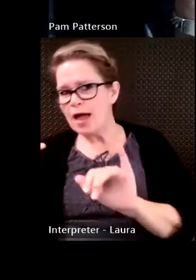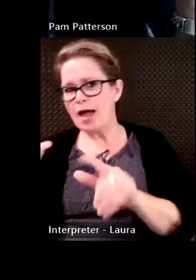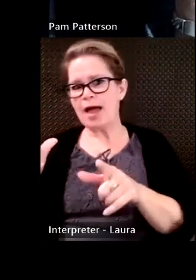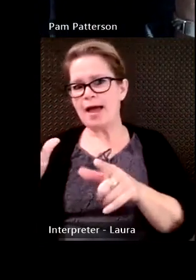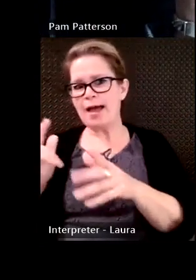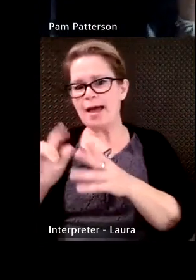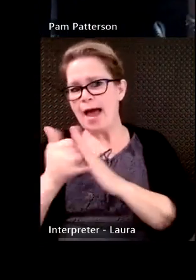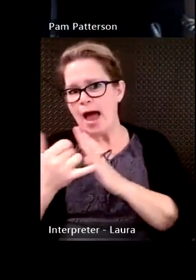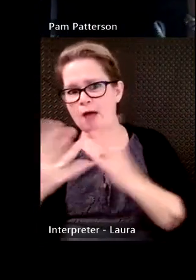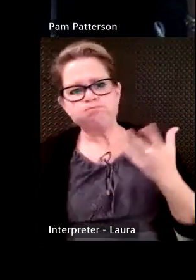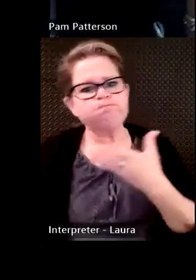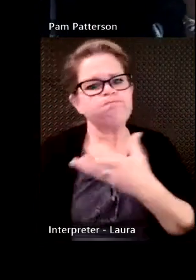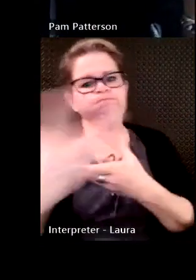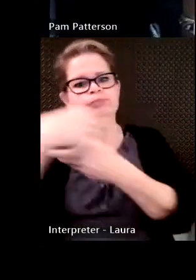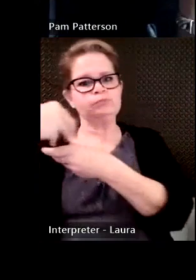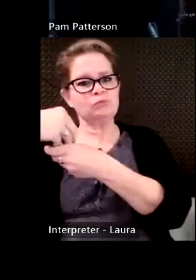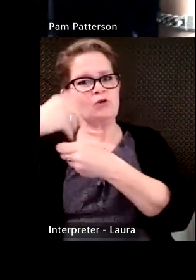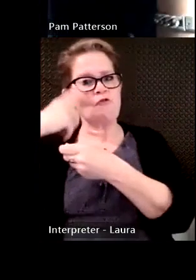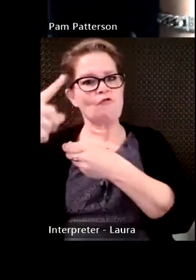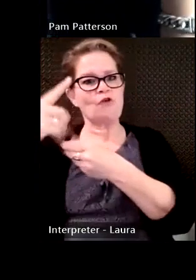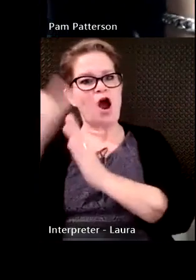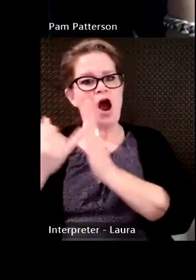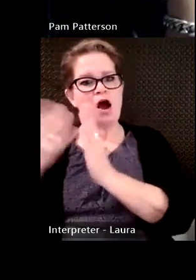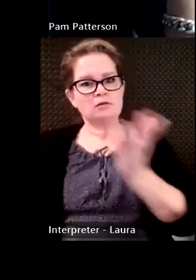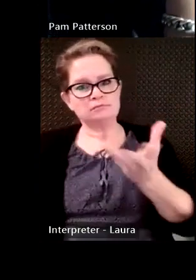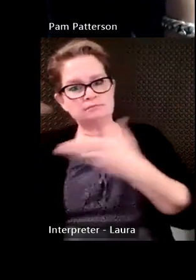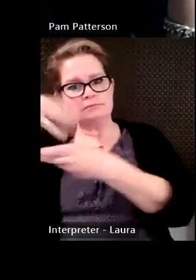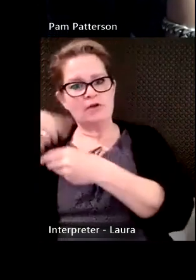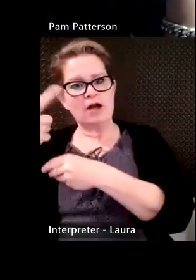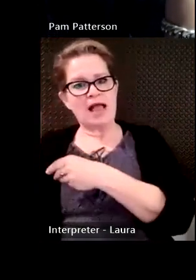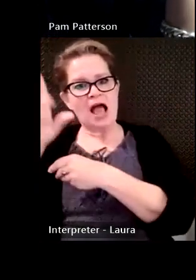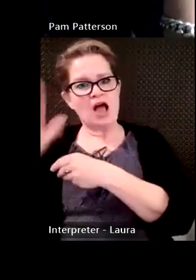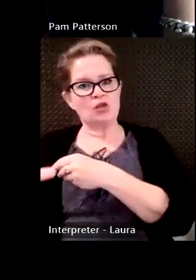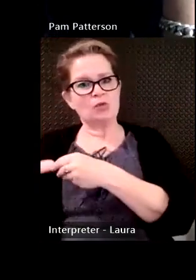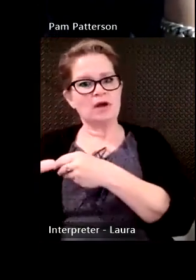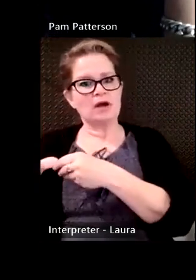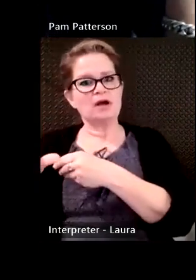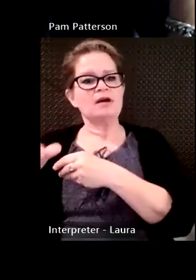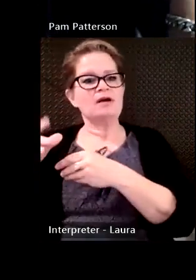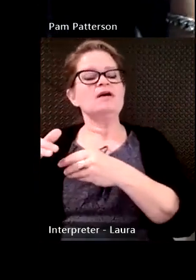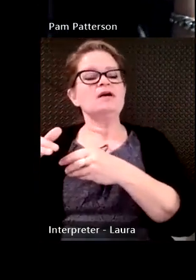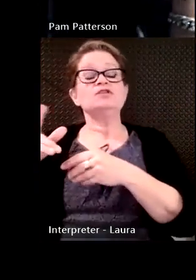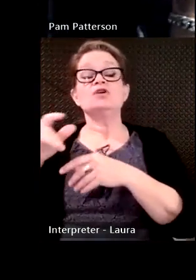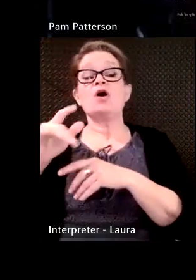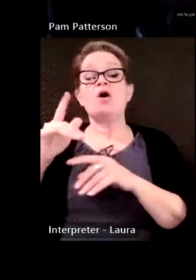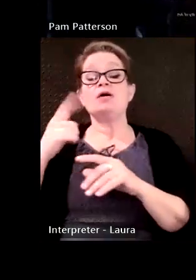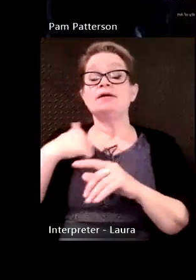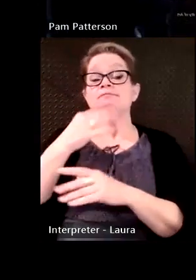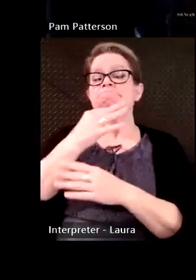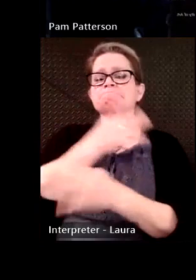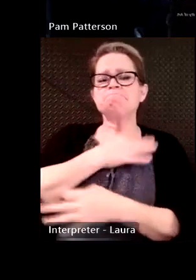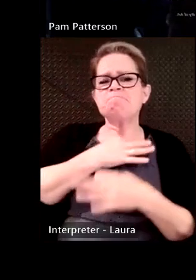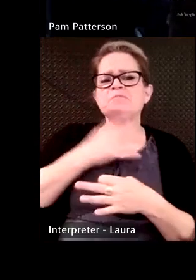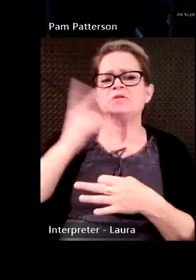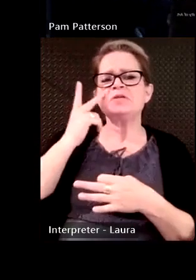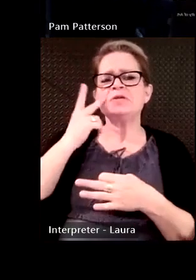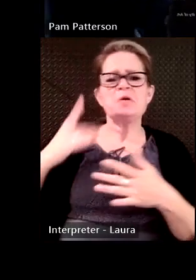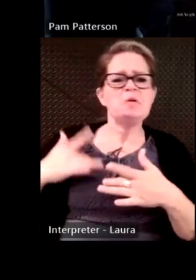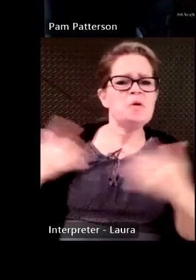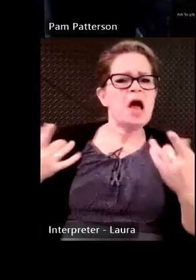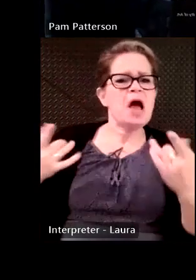113 Research and really begin to explore not only the projects themselves, but also how we can explore different ways